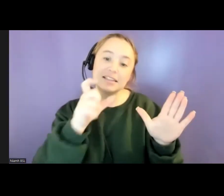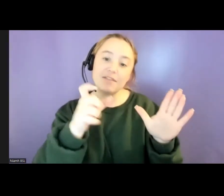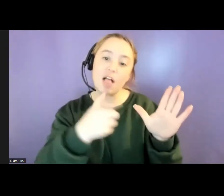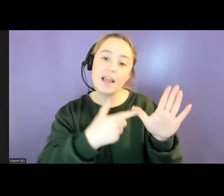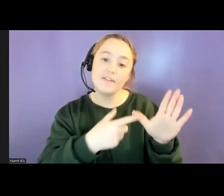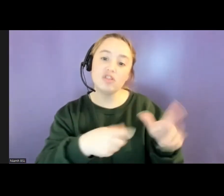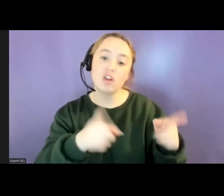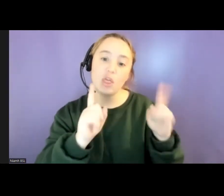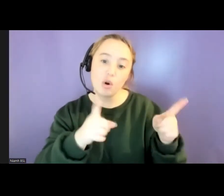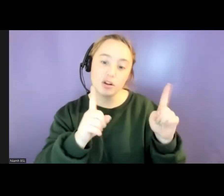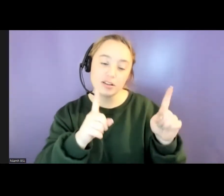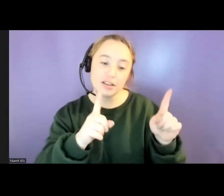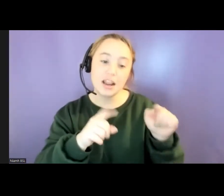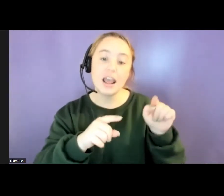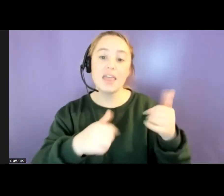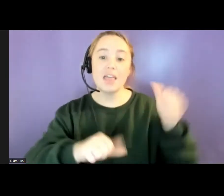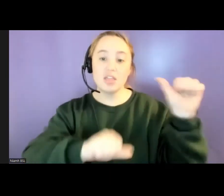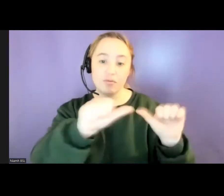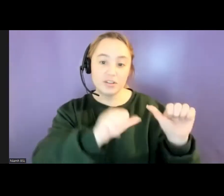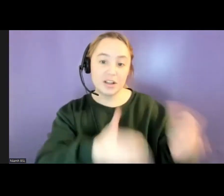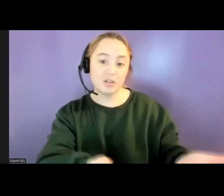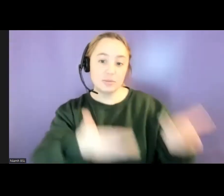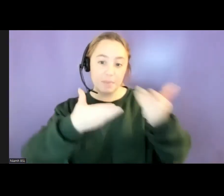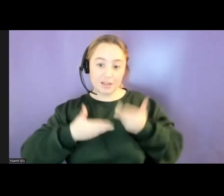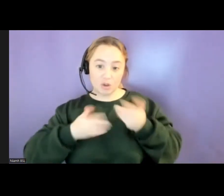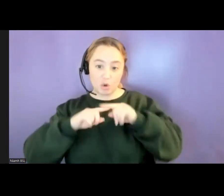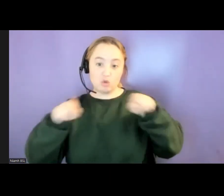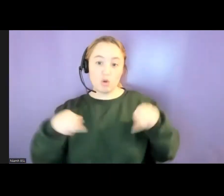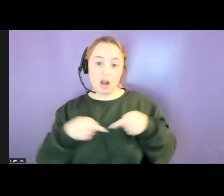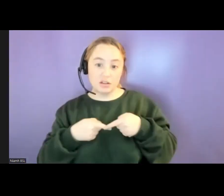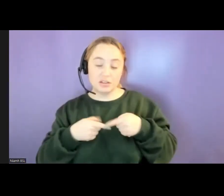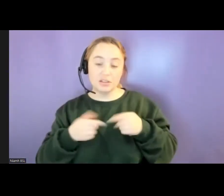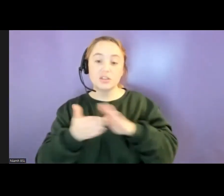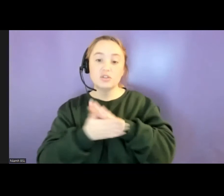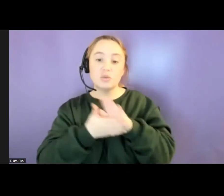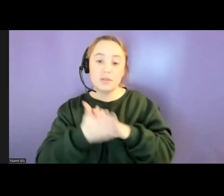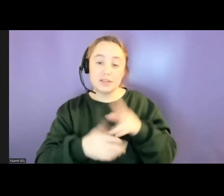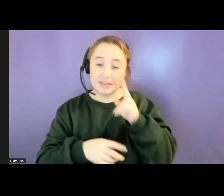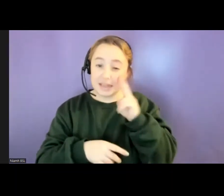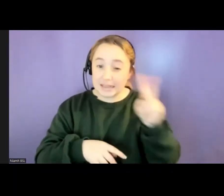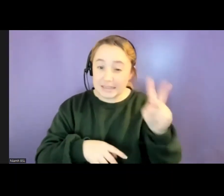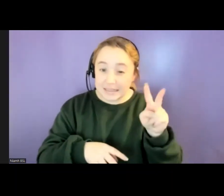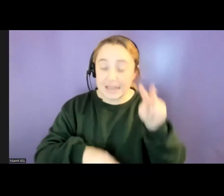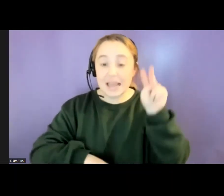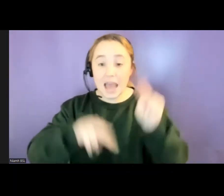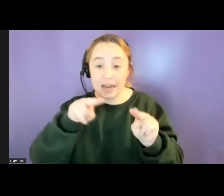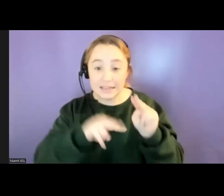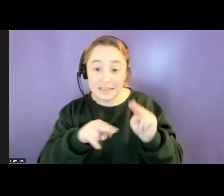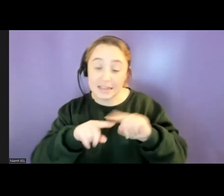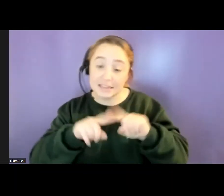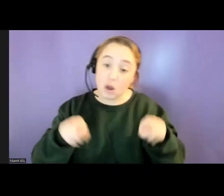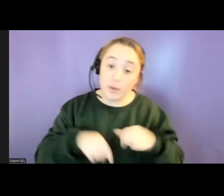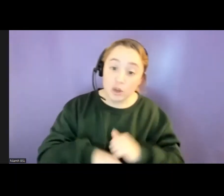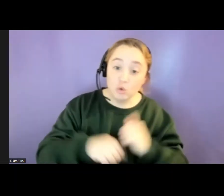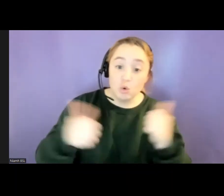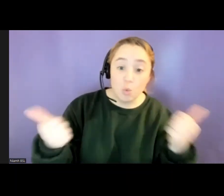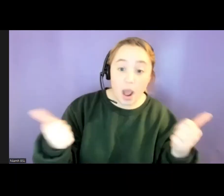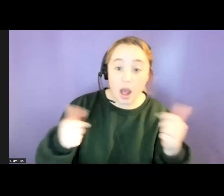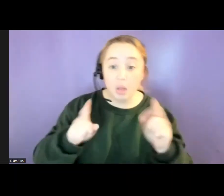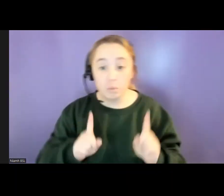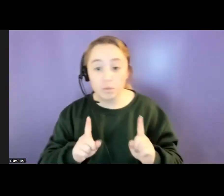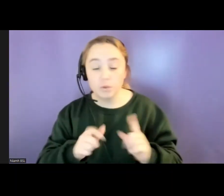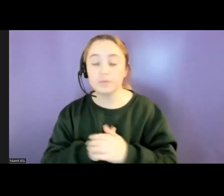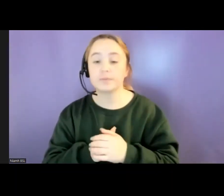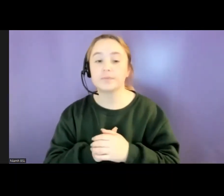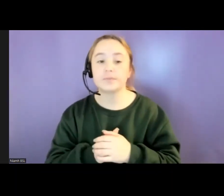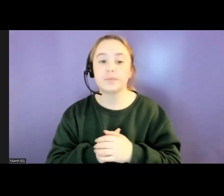send the results to us, so they are able to see and assess how well we are doing, and we can do the same.